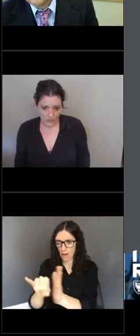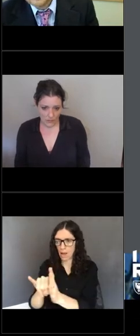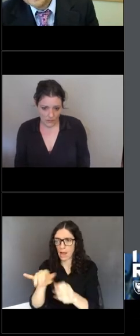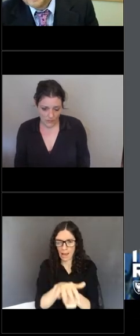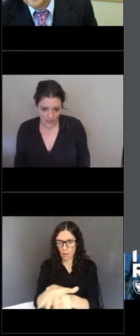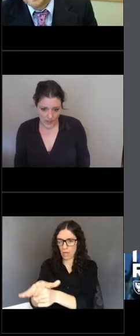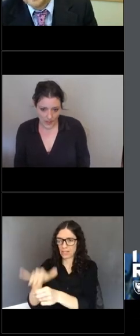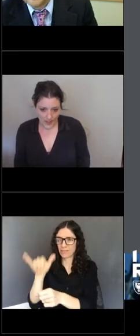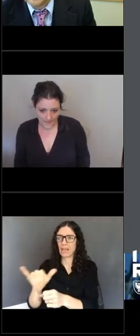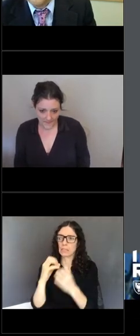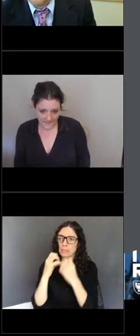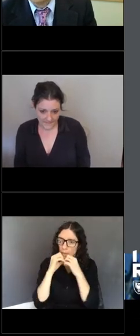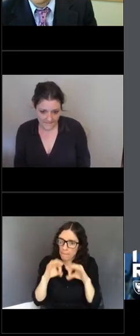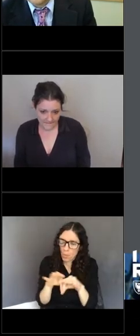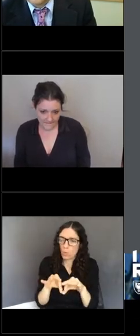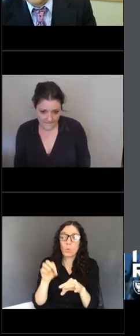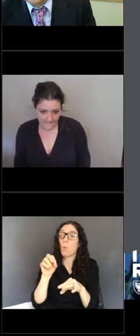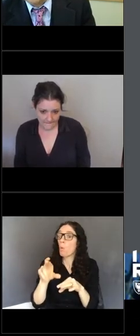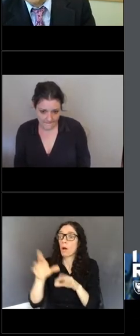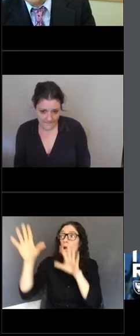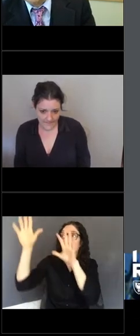or possibly changing within the coming time.